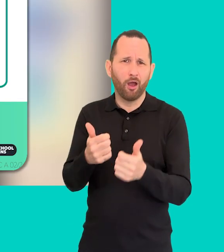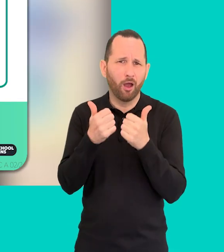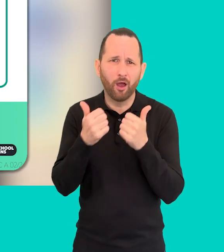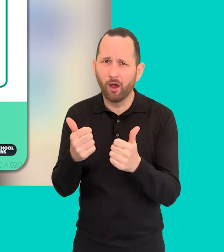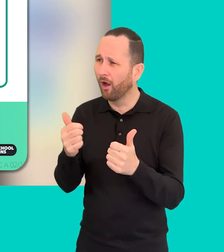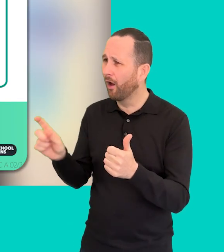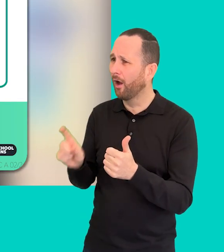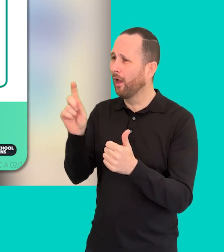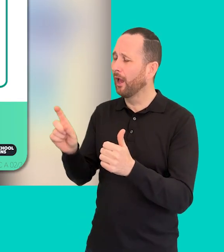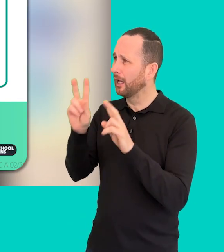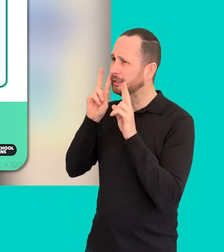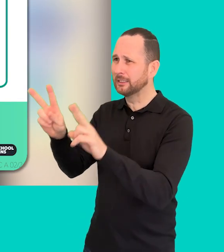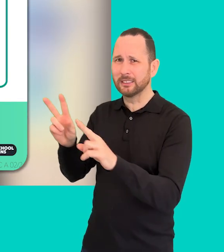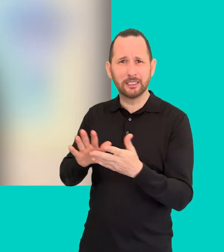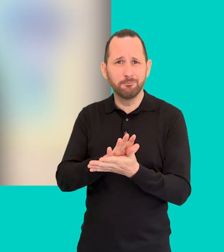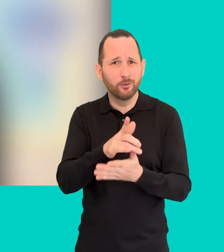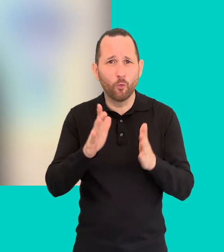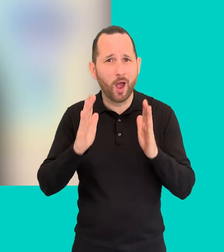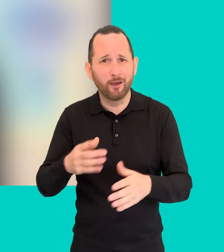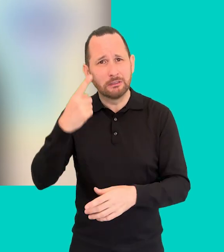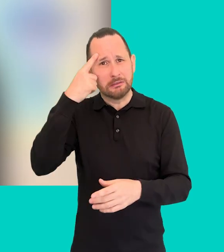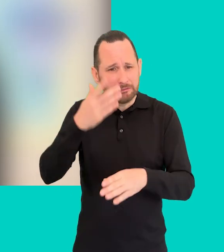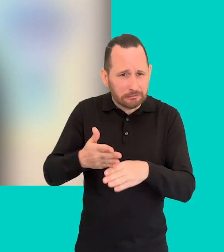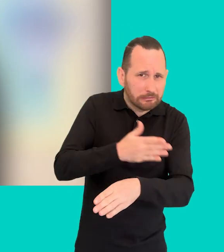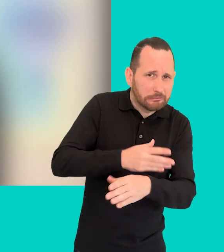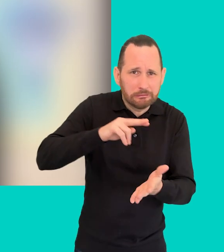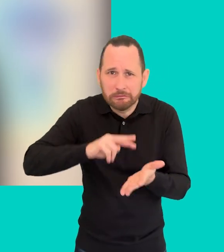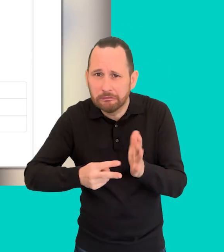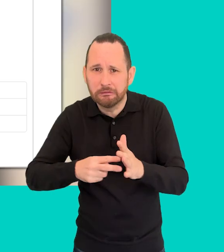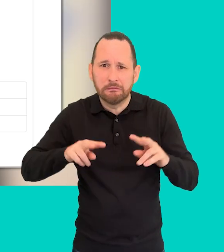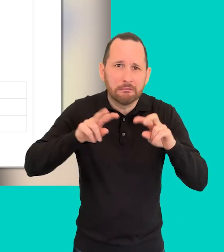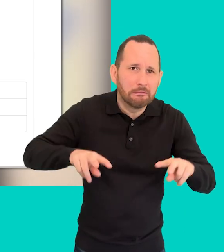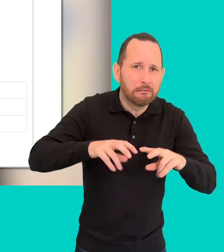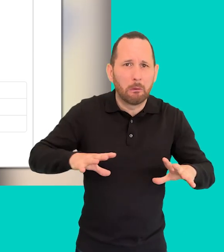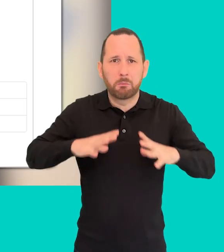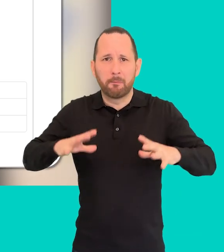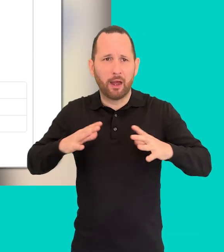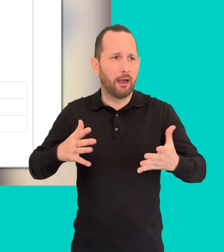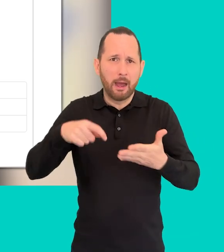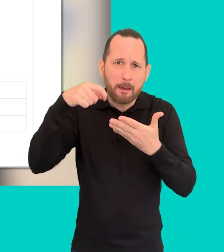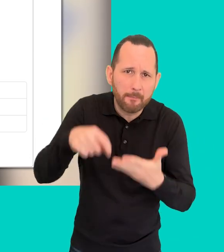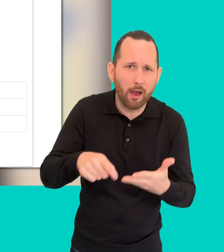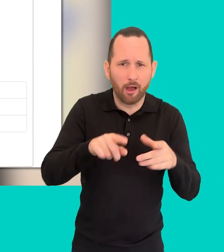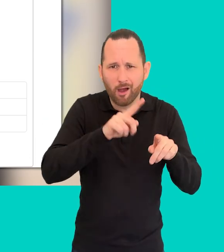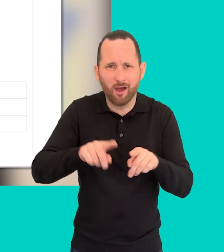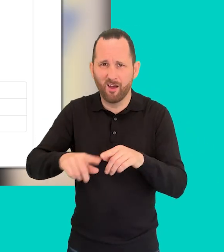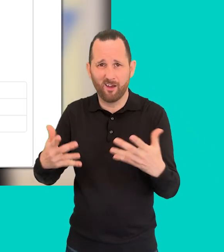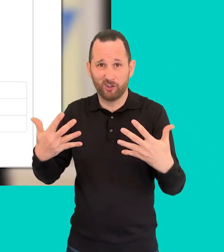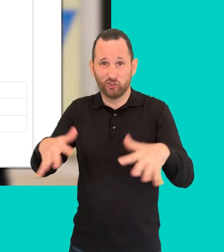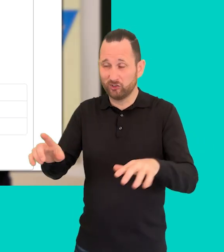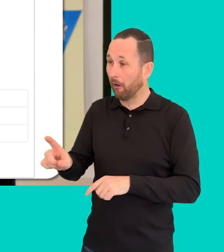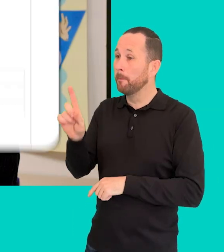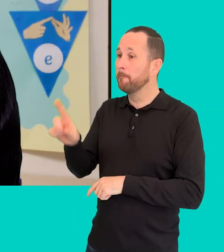of School of Science is that you don't have to do the planning, the preparation, there's no marking. You